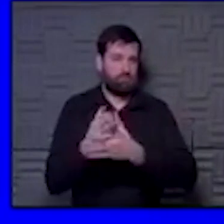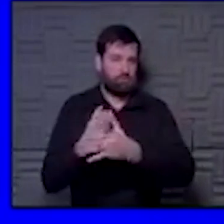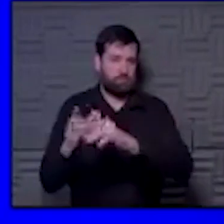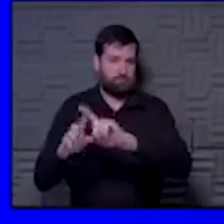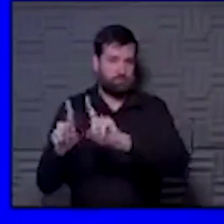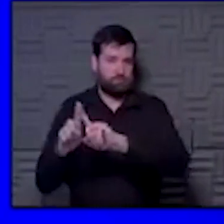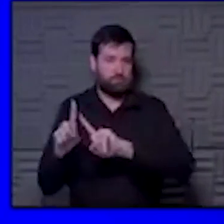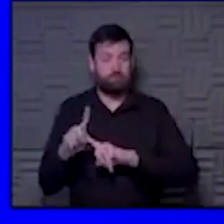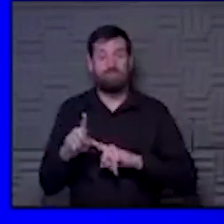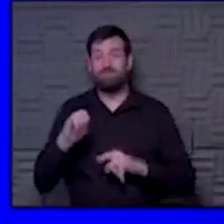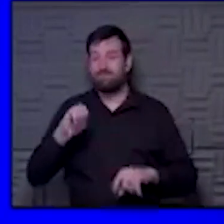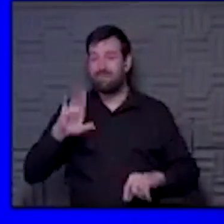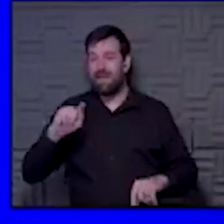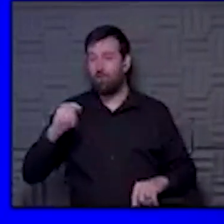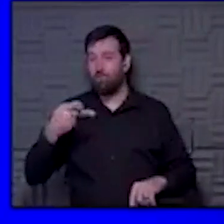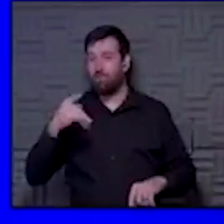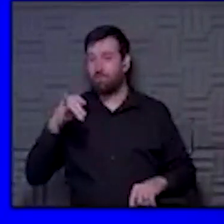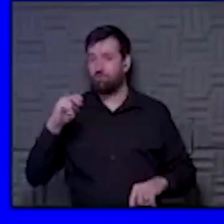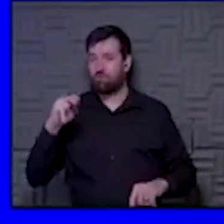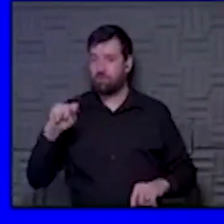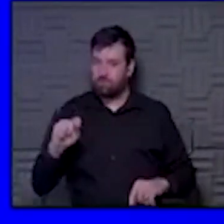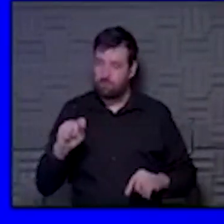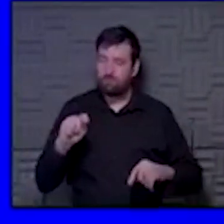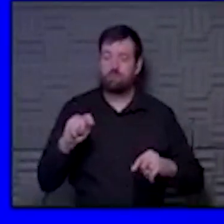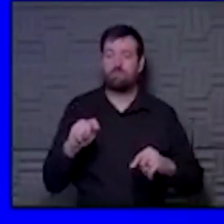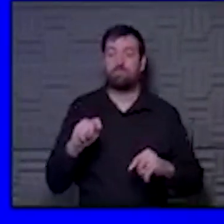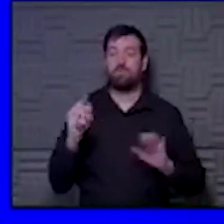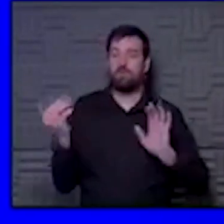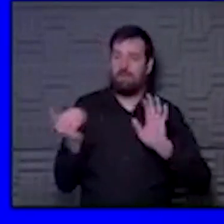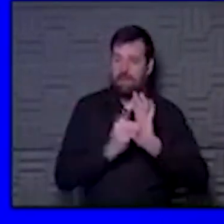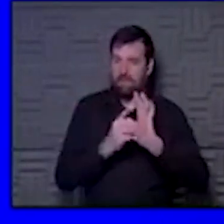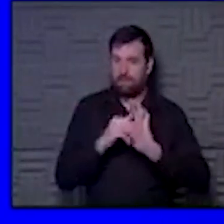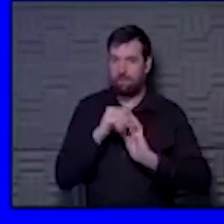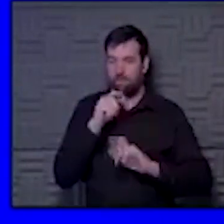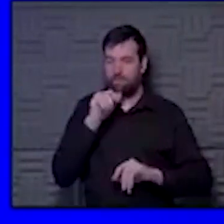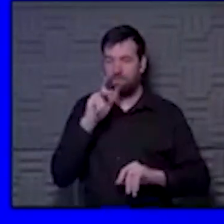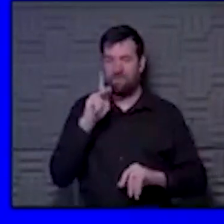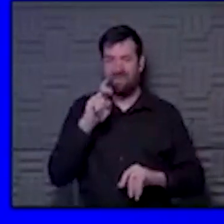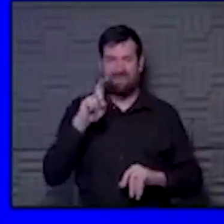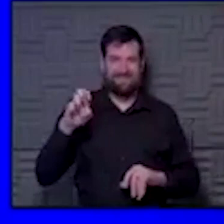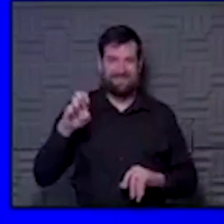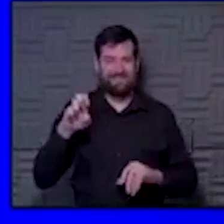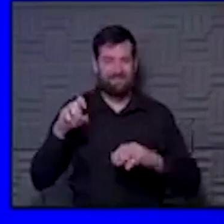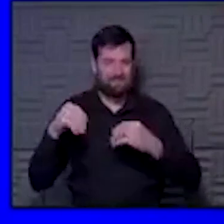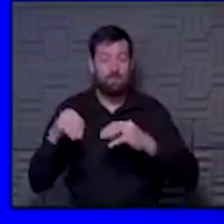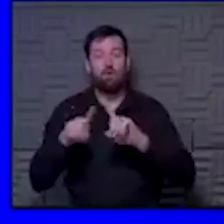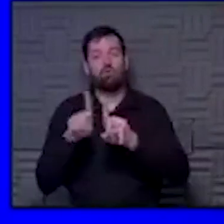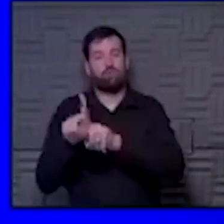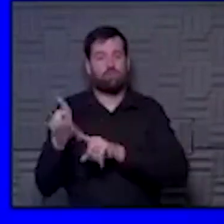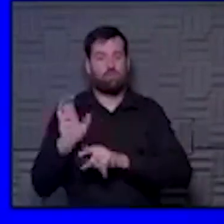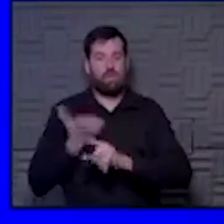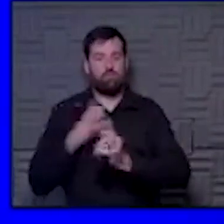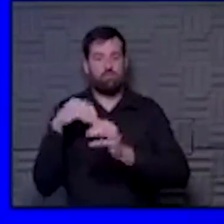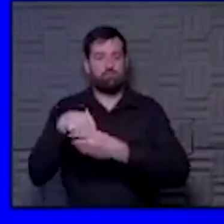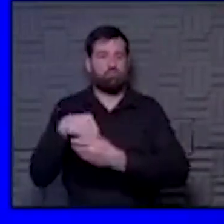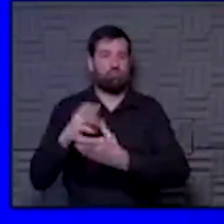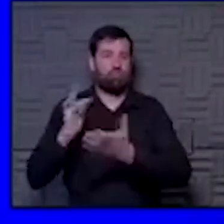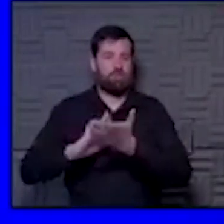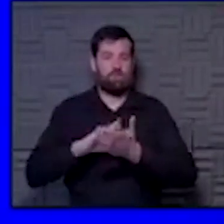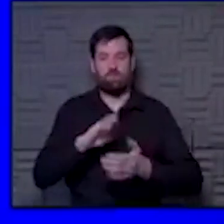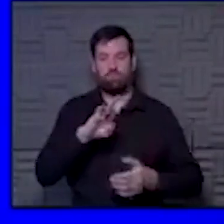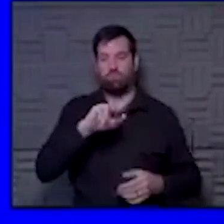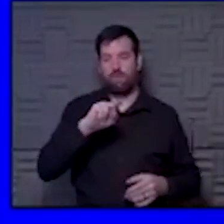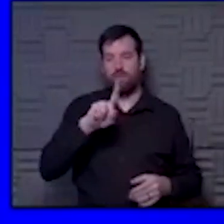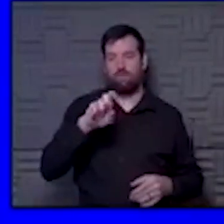in the outpatient setting, in the ambulatory setting, again, directed by Keith Sale, but also our internal medicine doctors, Brandon